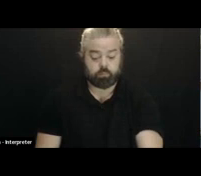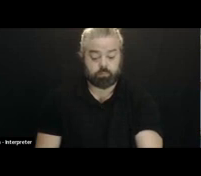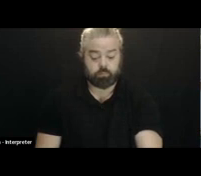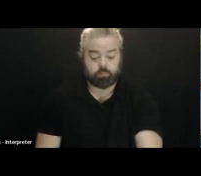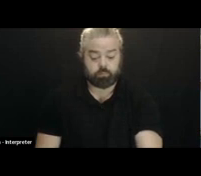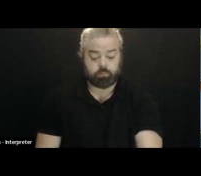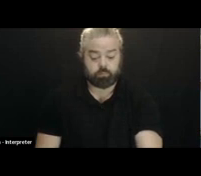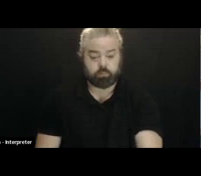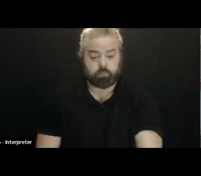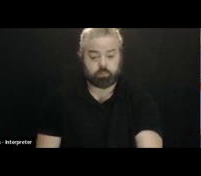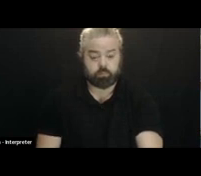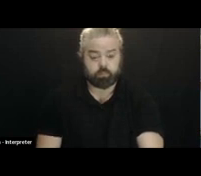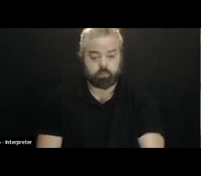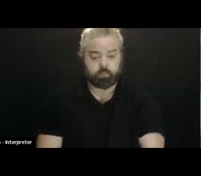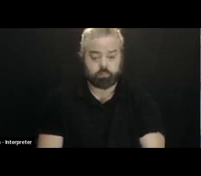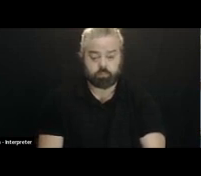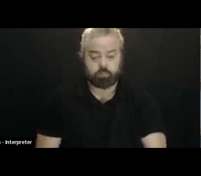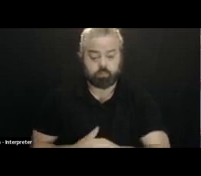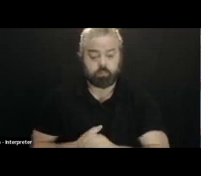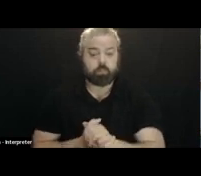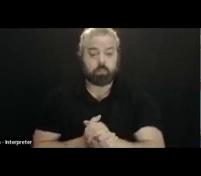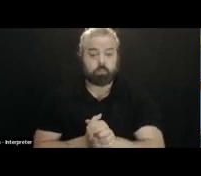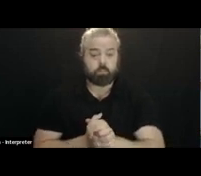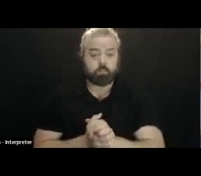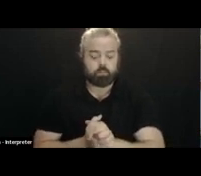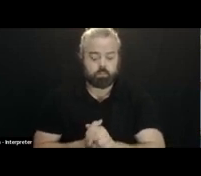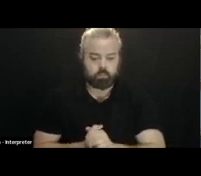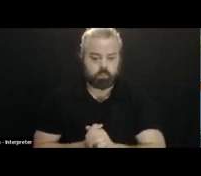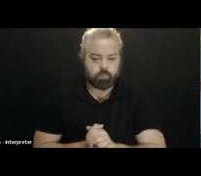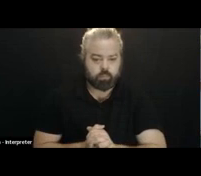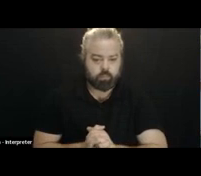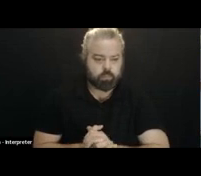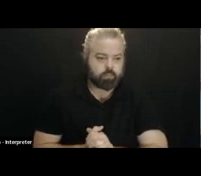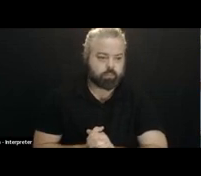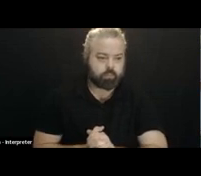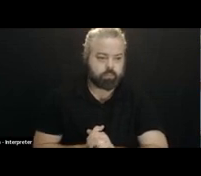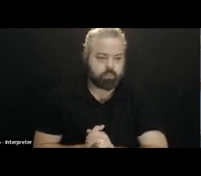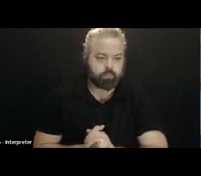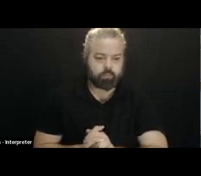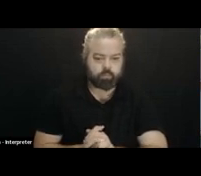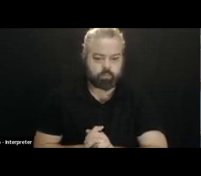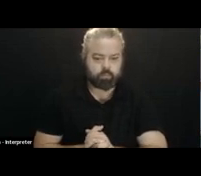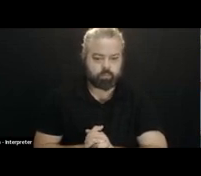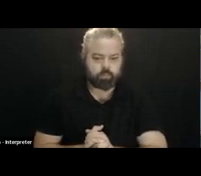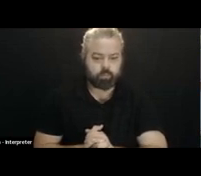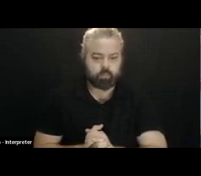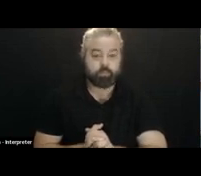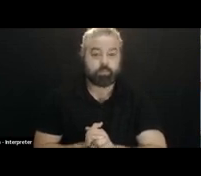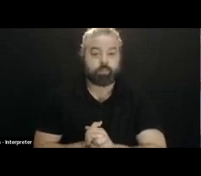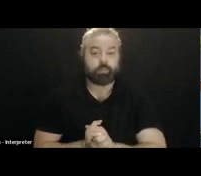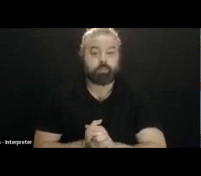more accessible. And if we do it from the beginning, it is easier for us, and it turns out to be easier for almost all of our